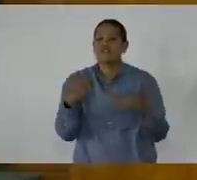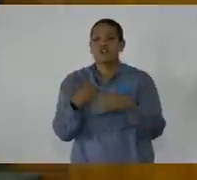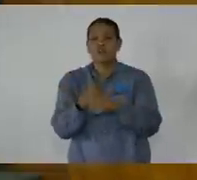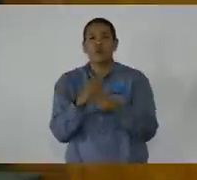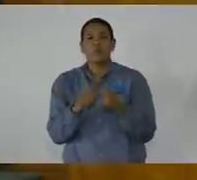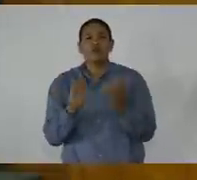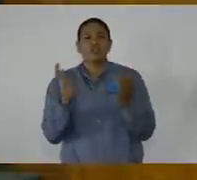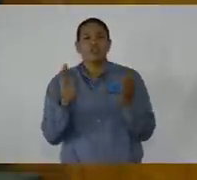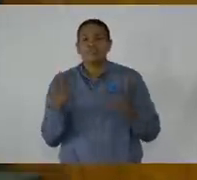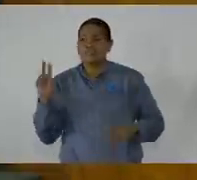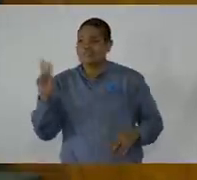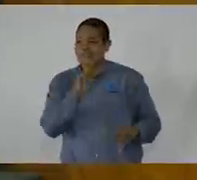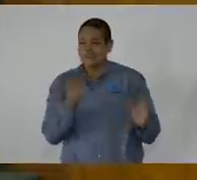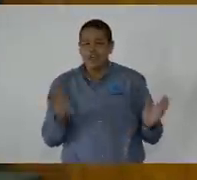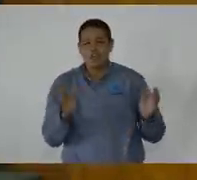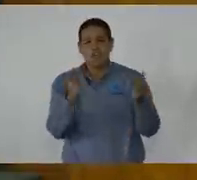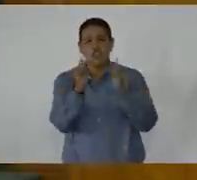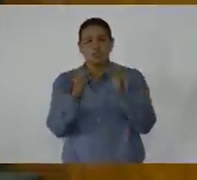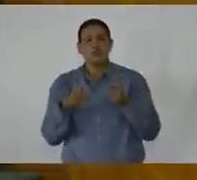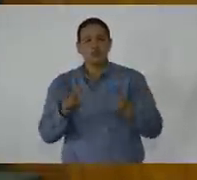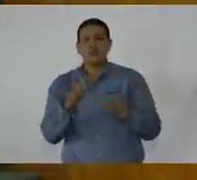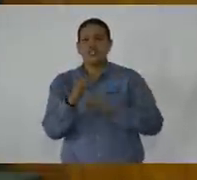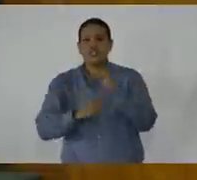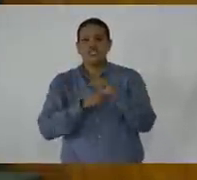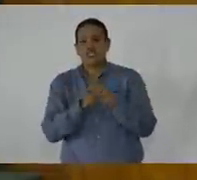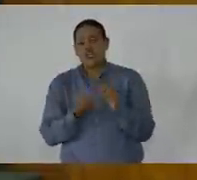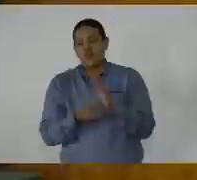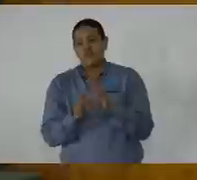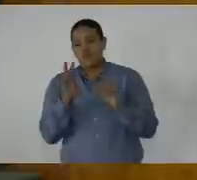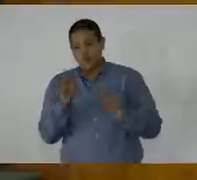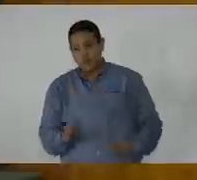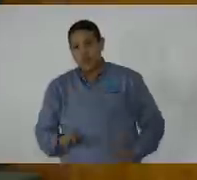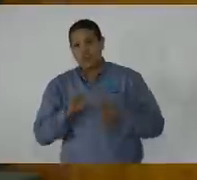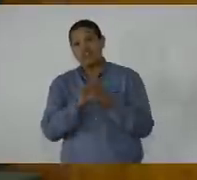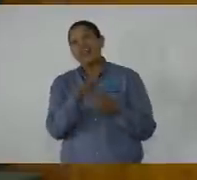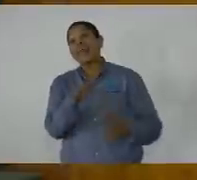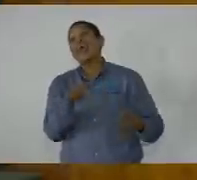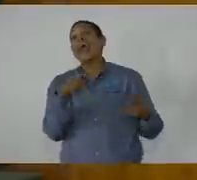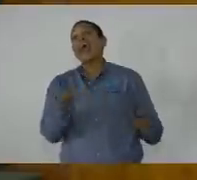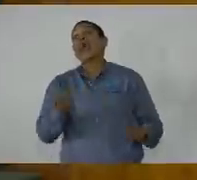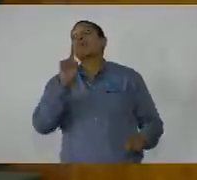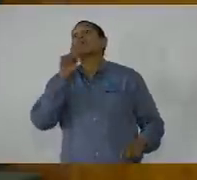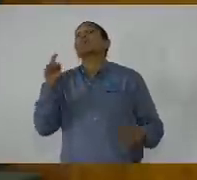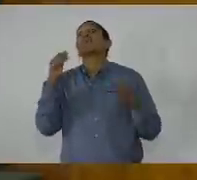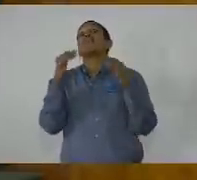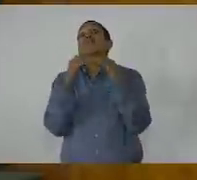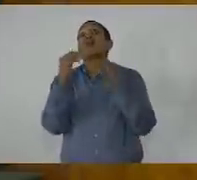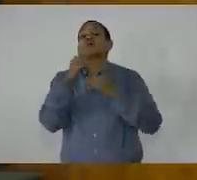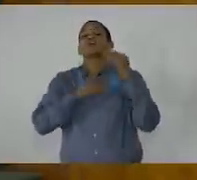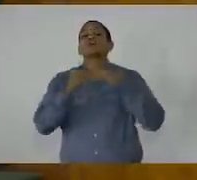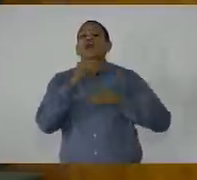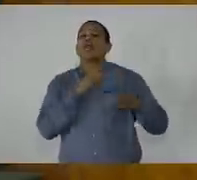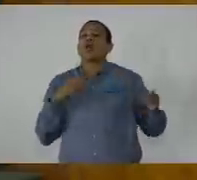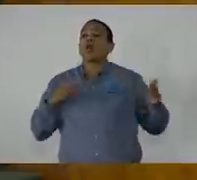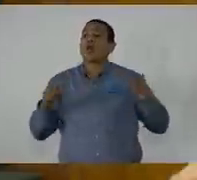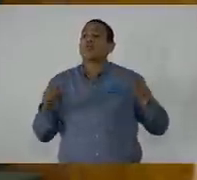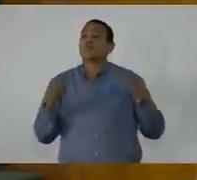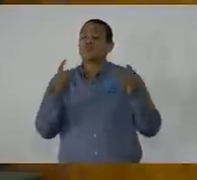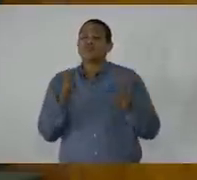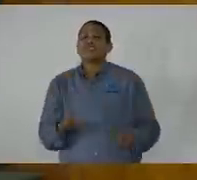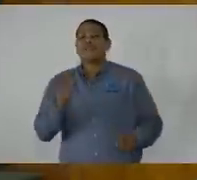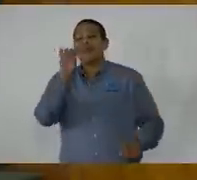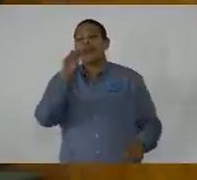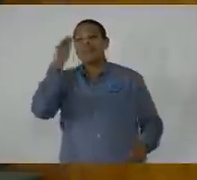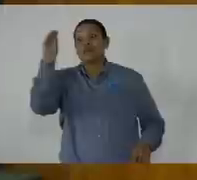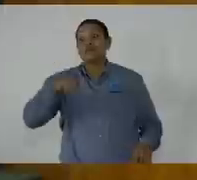services, Madam Speaker, during the year under review. In this regard, the Fair Trading Commission resolved 80%